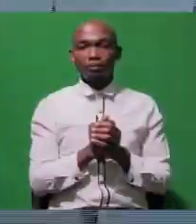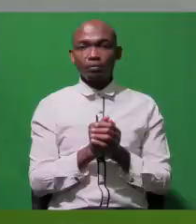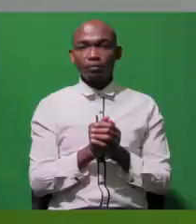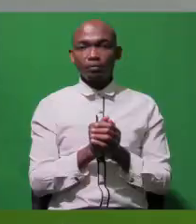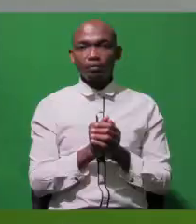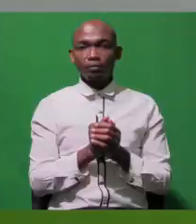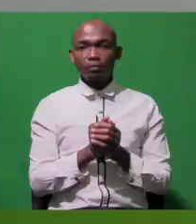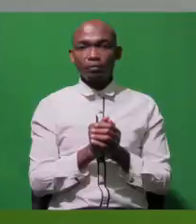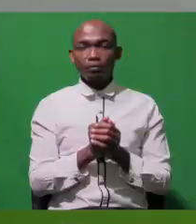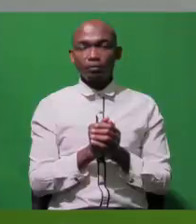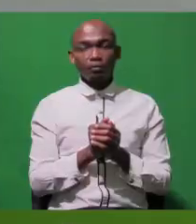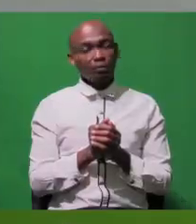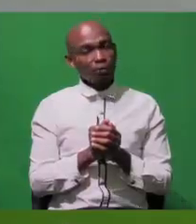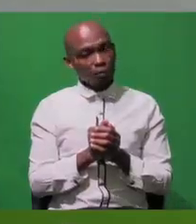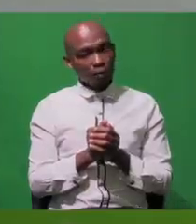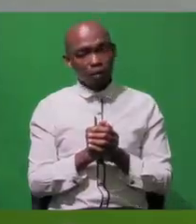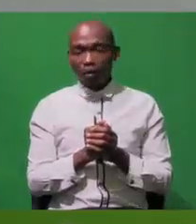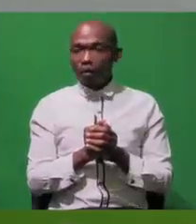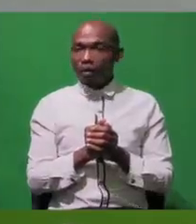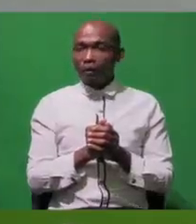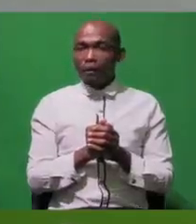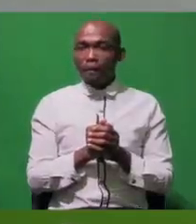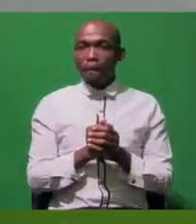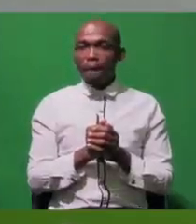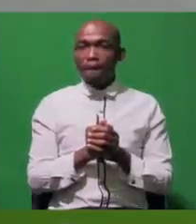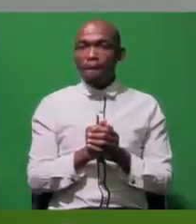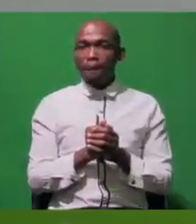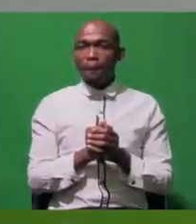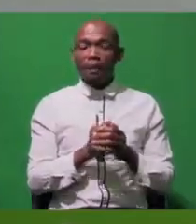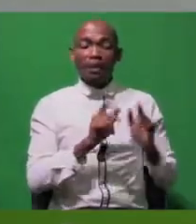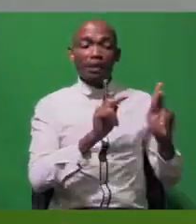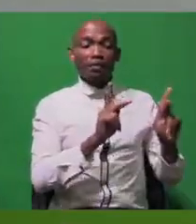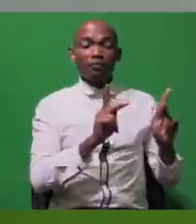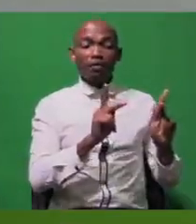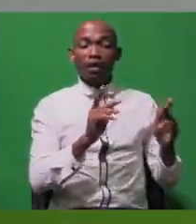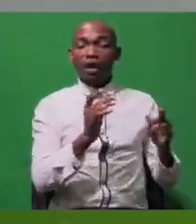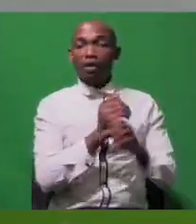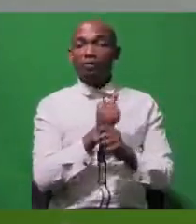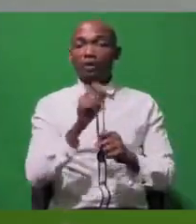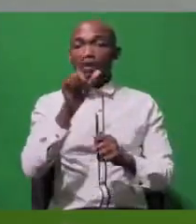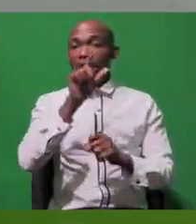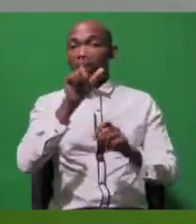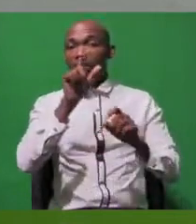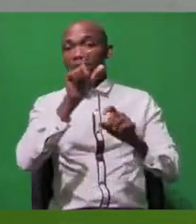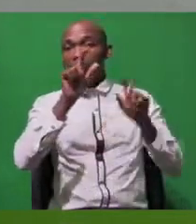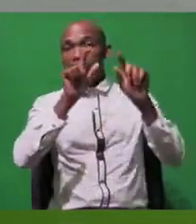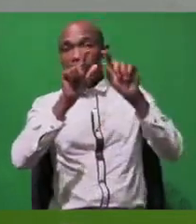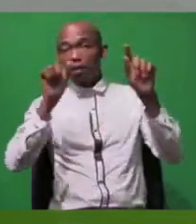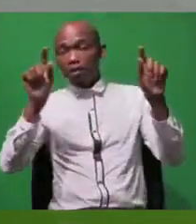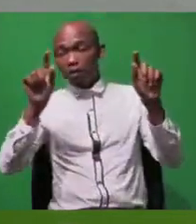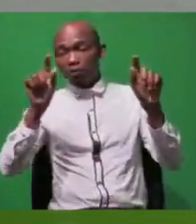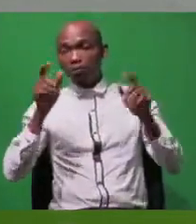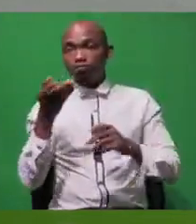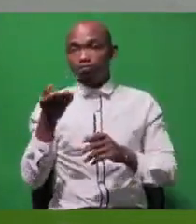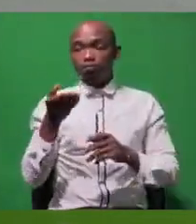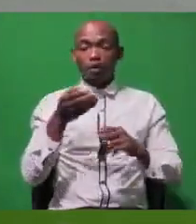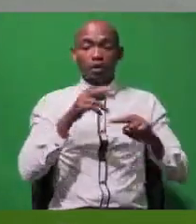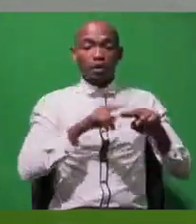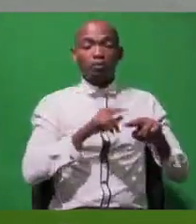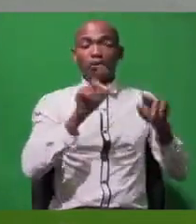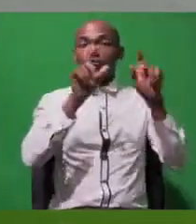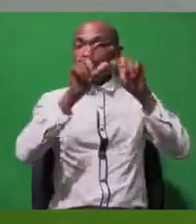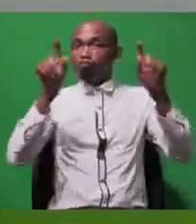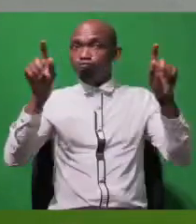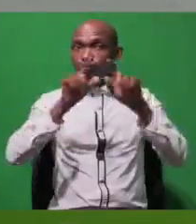If you have a name of the trade, you put here. Like that, the name of the trade